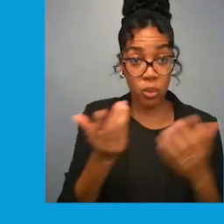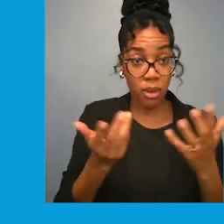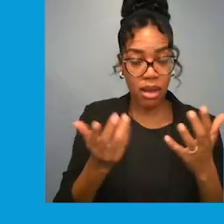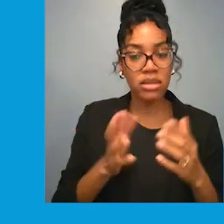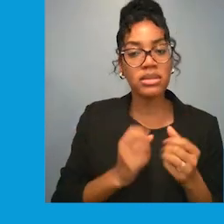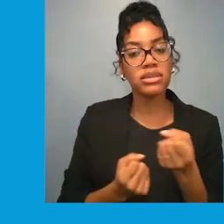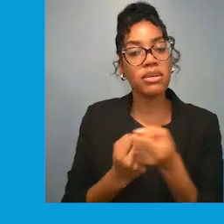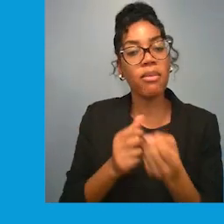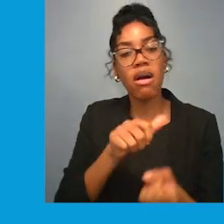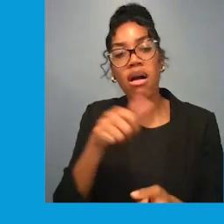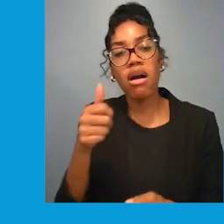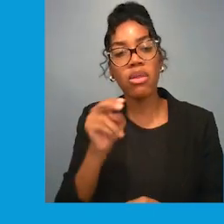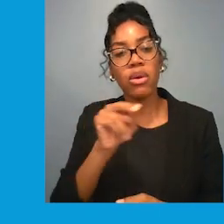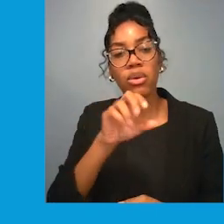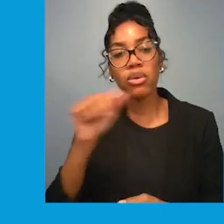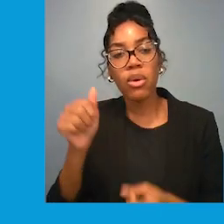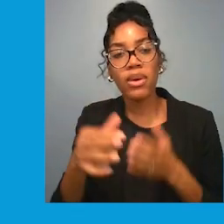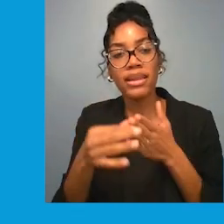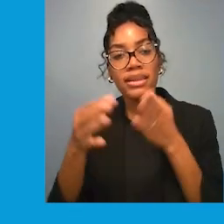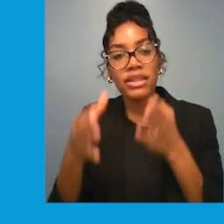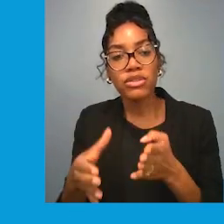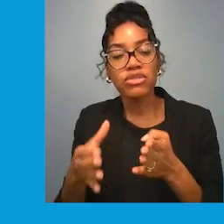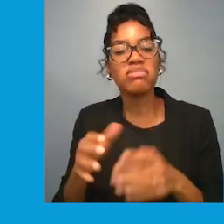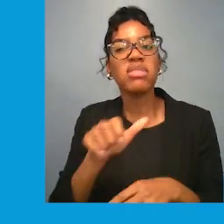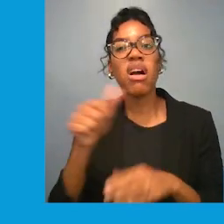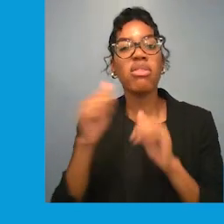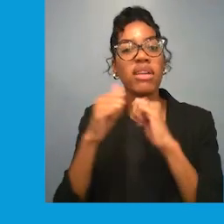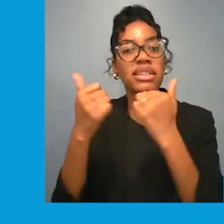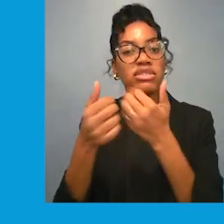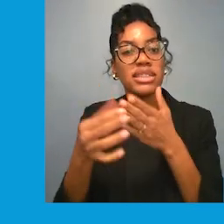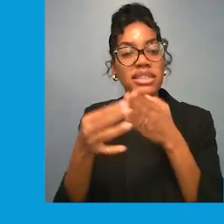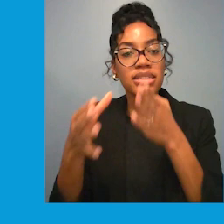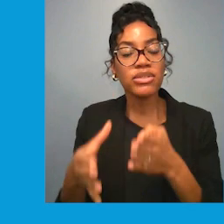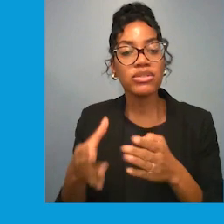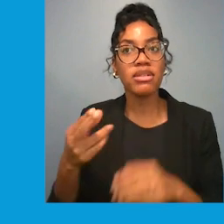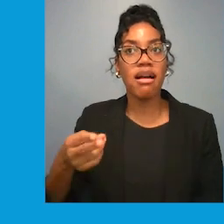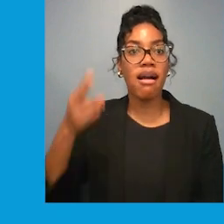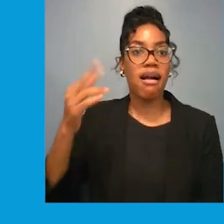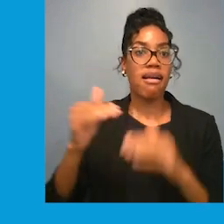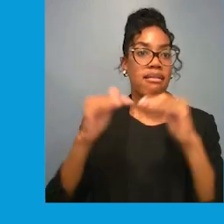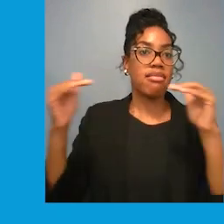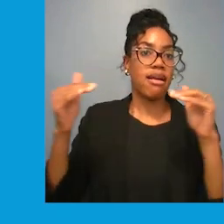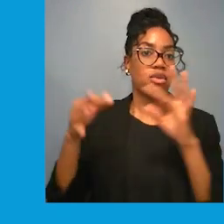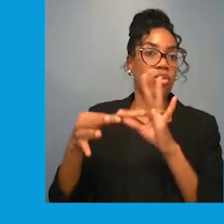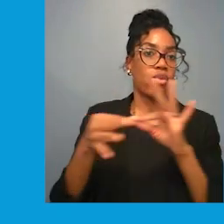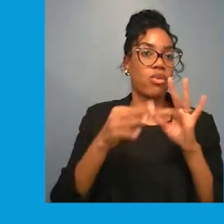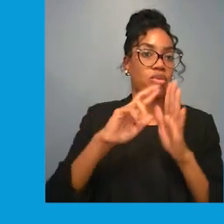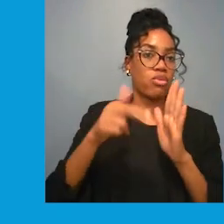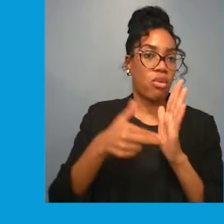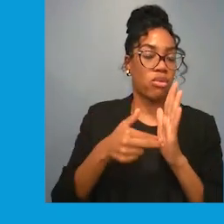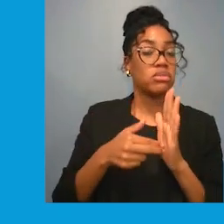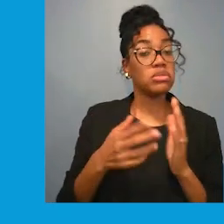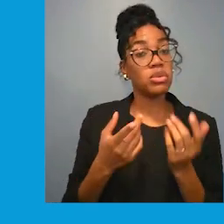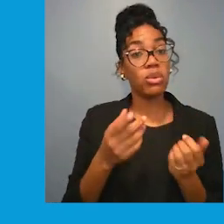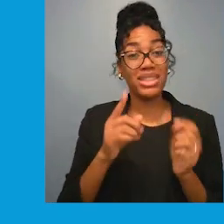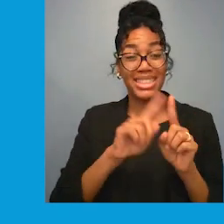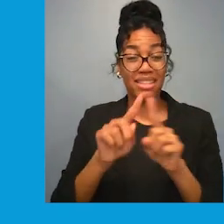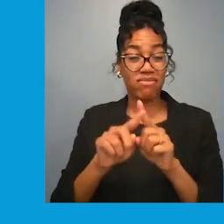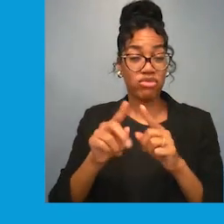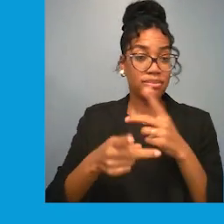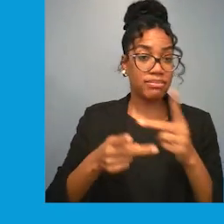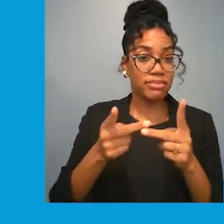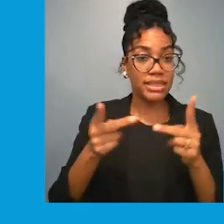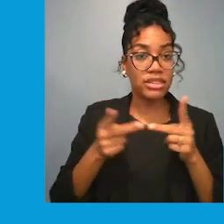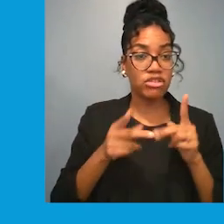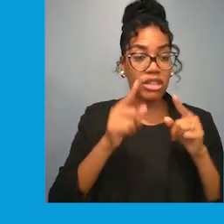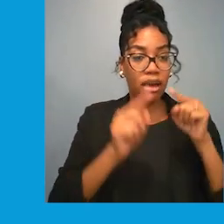or other leaders in other agencies at very high-level coordination roles. So very different types of positions on the executive